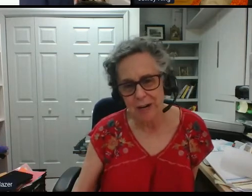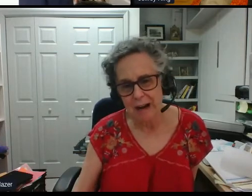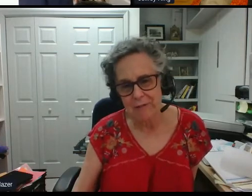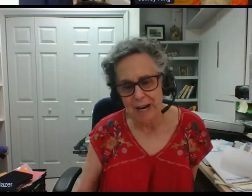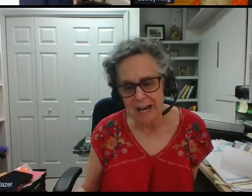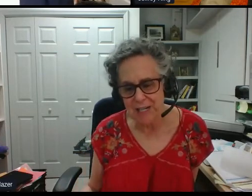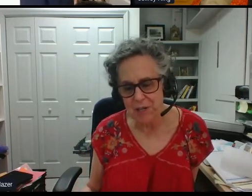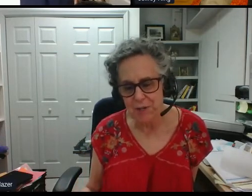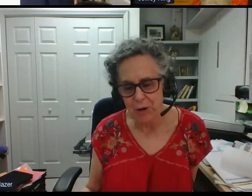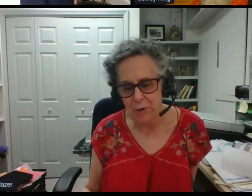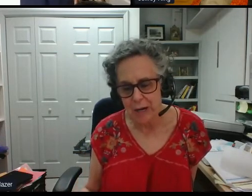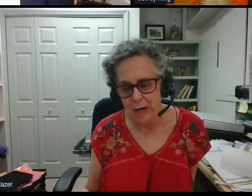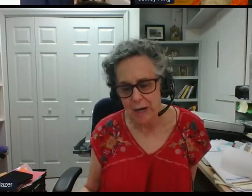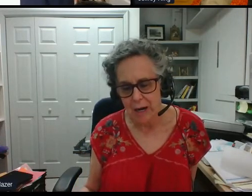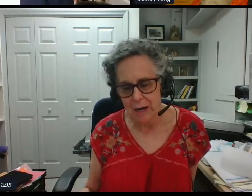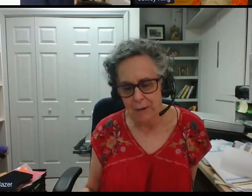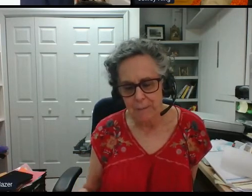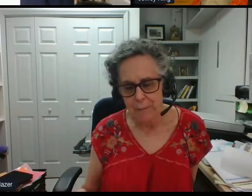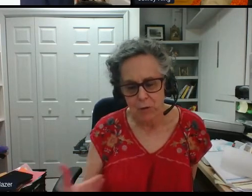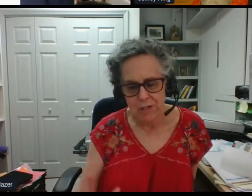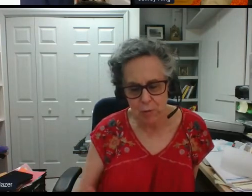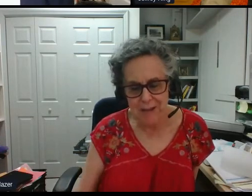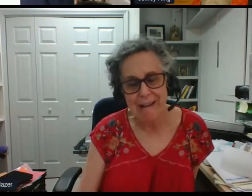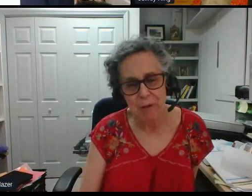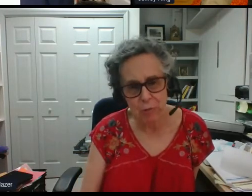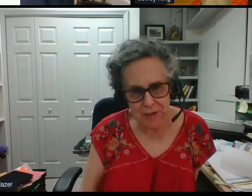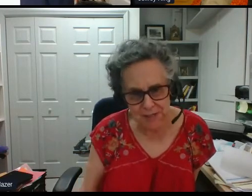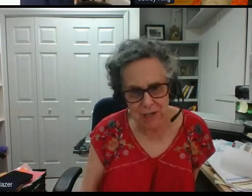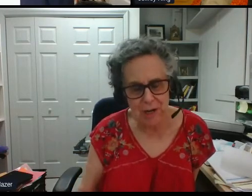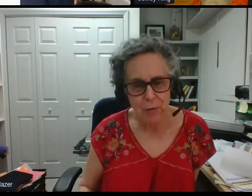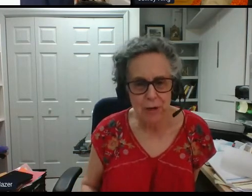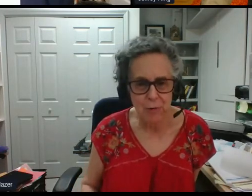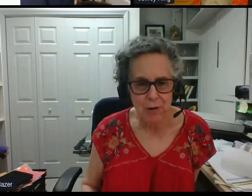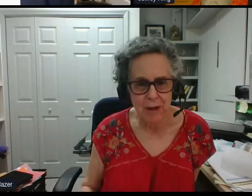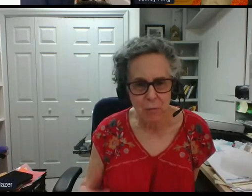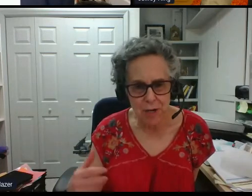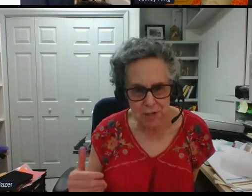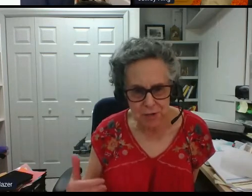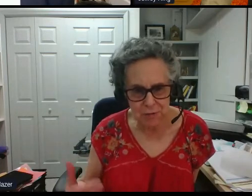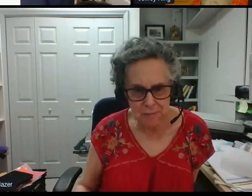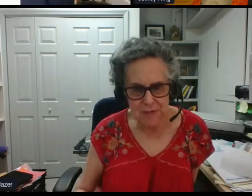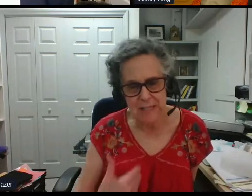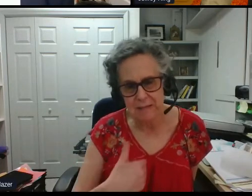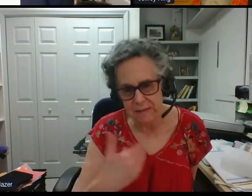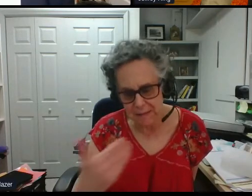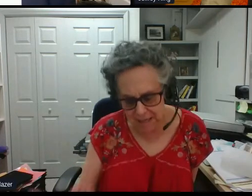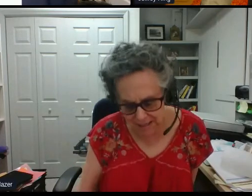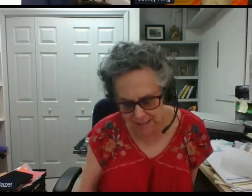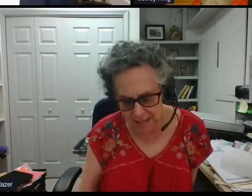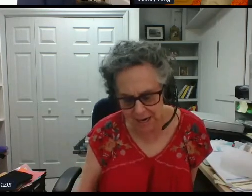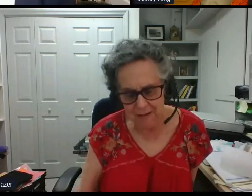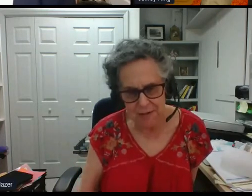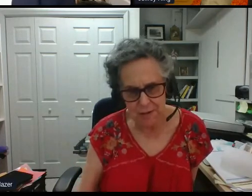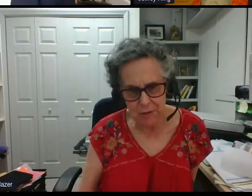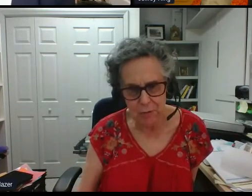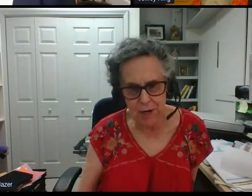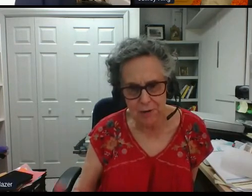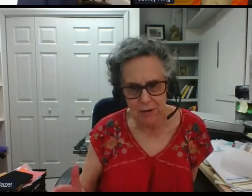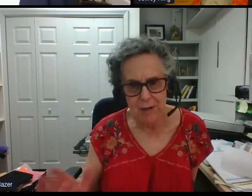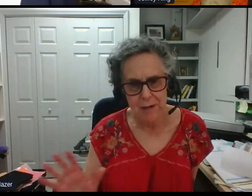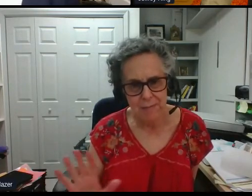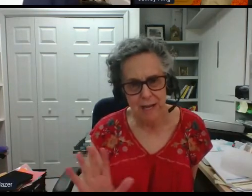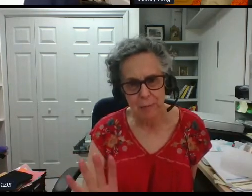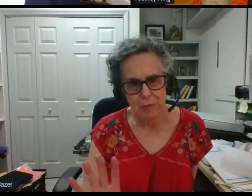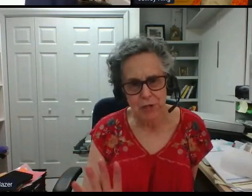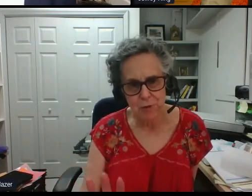so whatever organization I'm working with, I want to, from the stance that I have as the grant writer, be able to bring